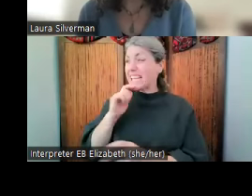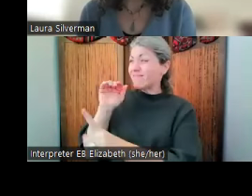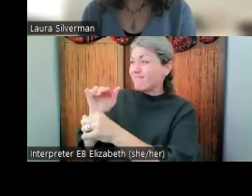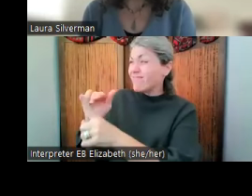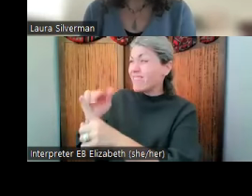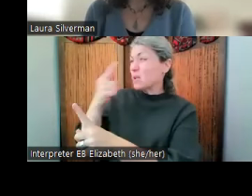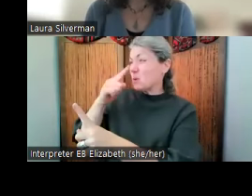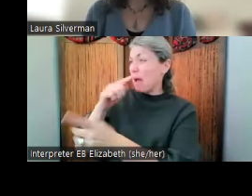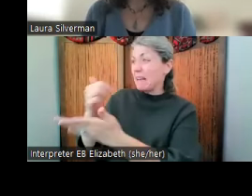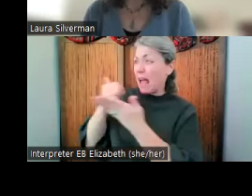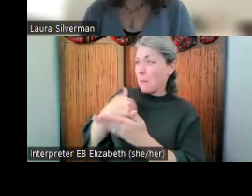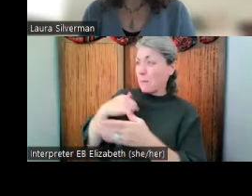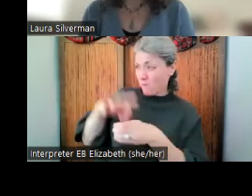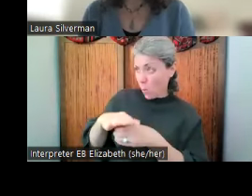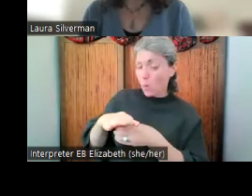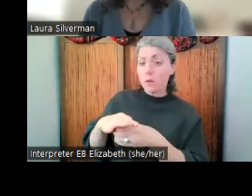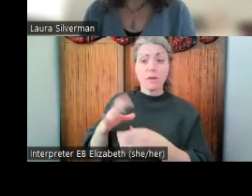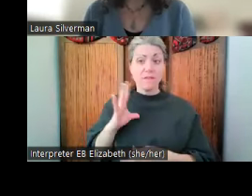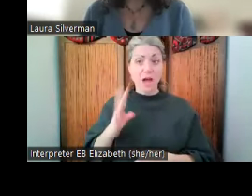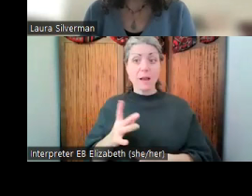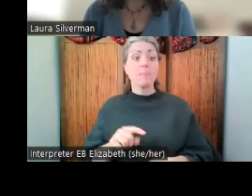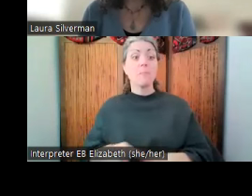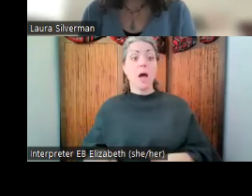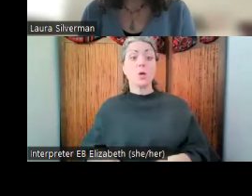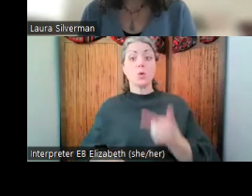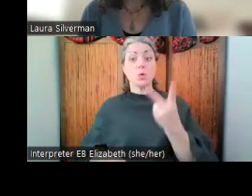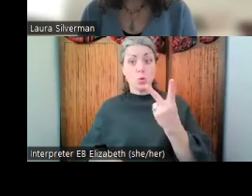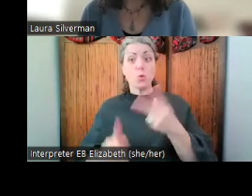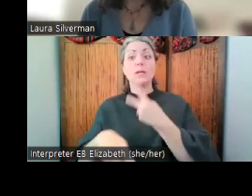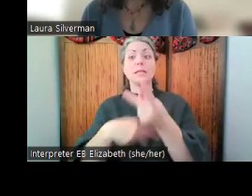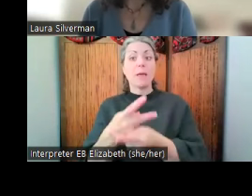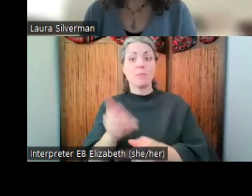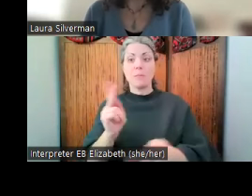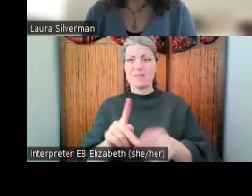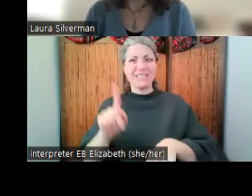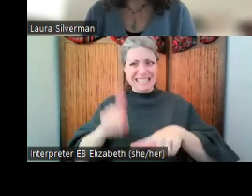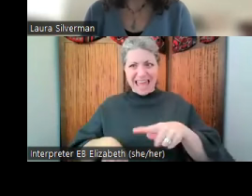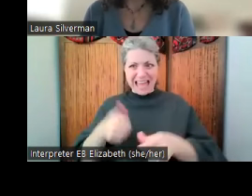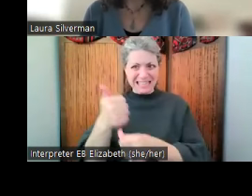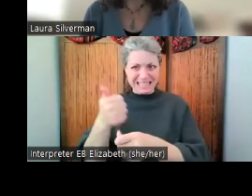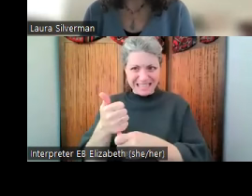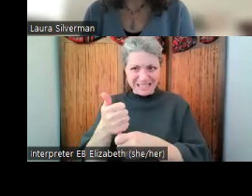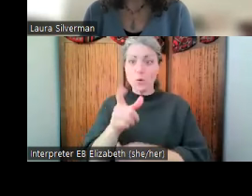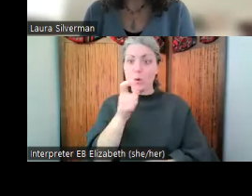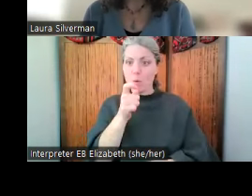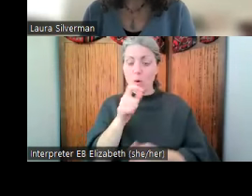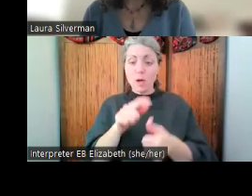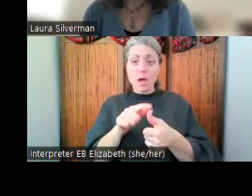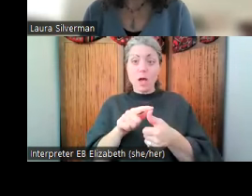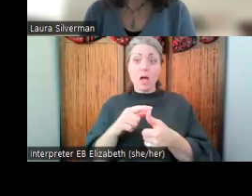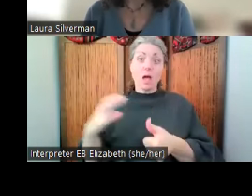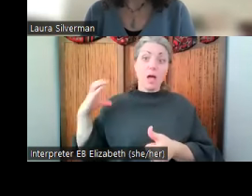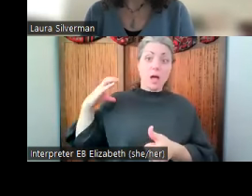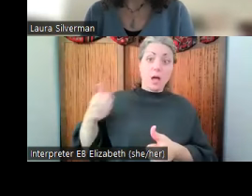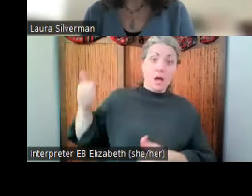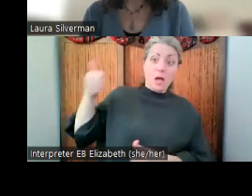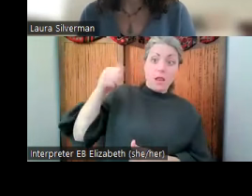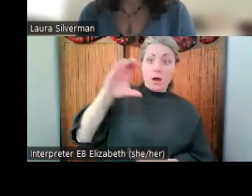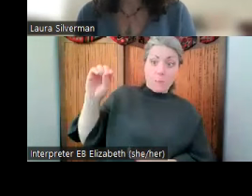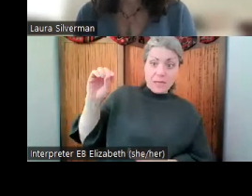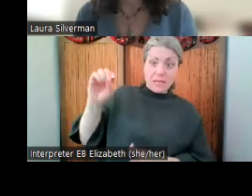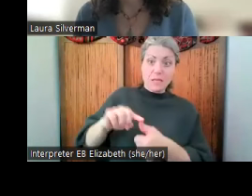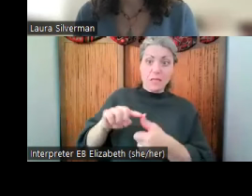assistance. The 2 types of people that can't be assistants are an employer or a